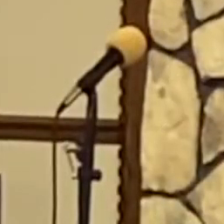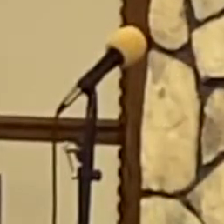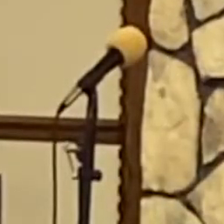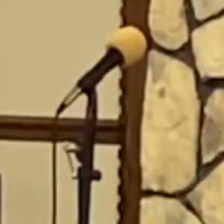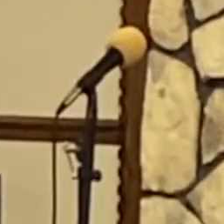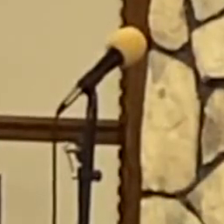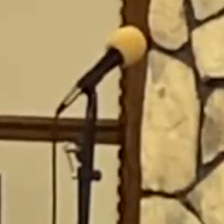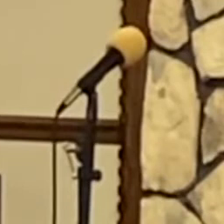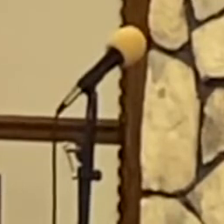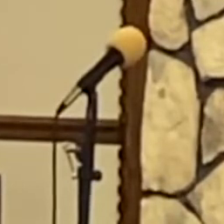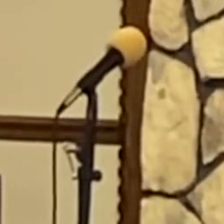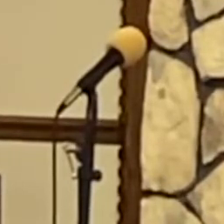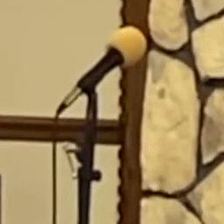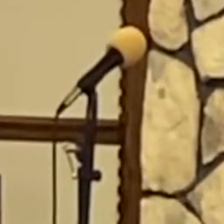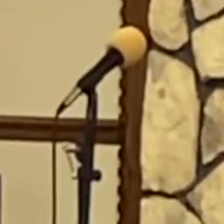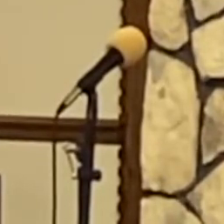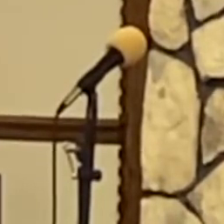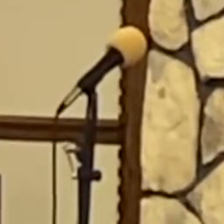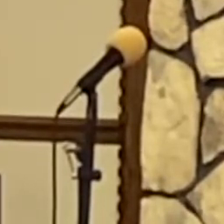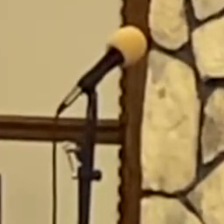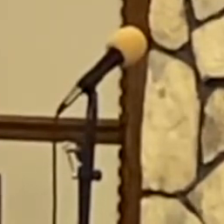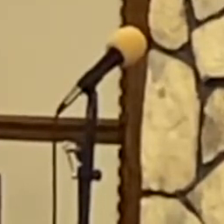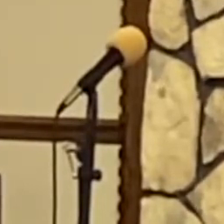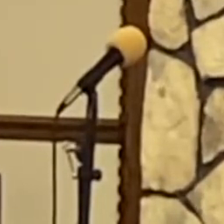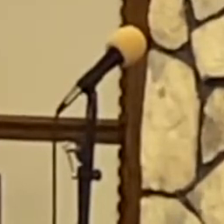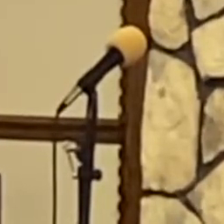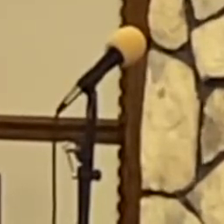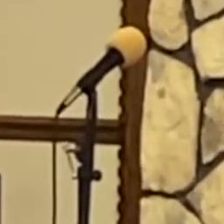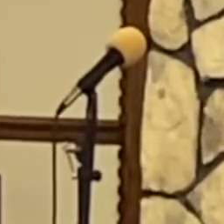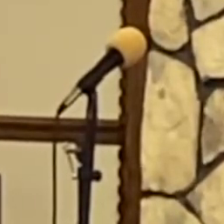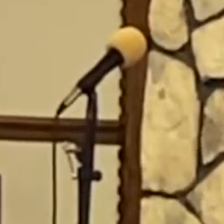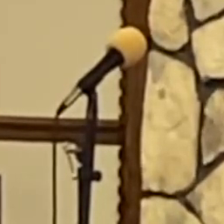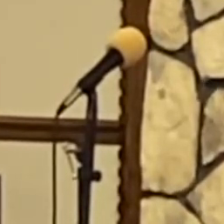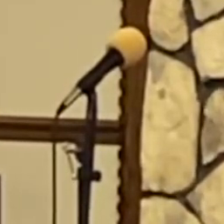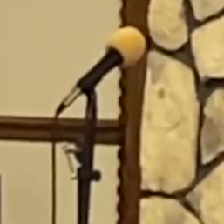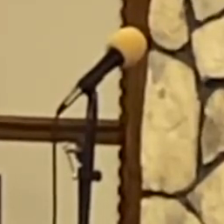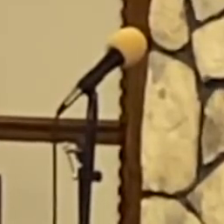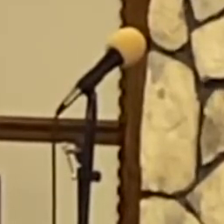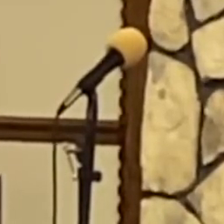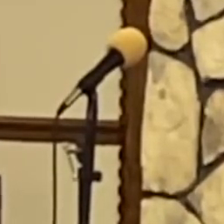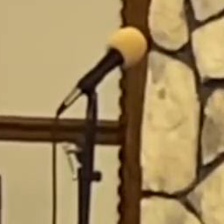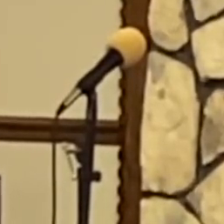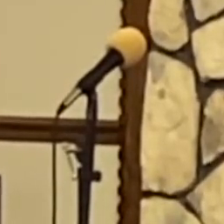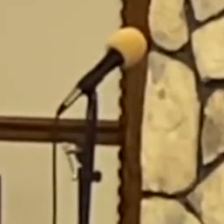Can we just stand to our feet and can we lift our hands?